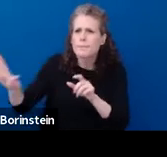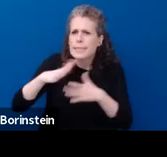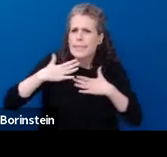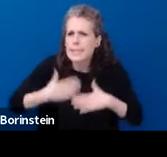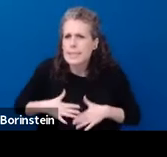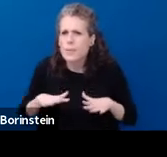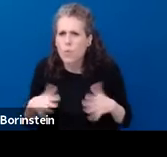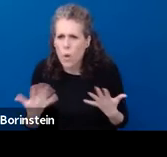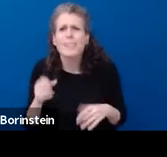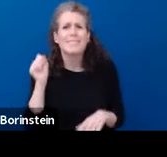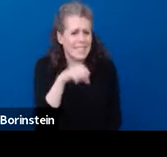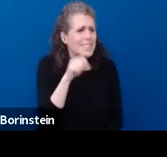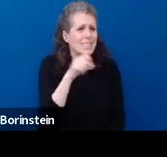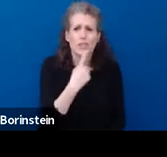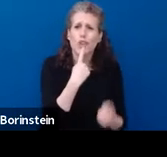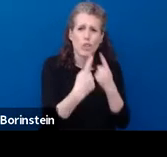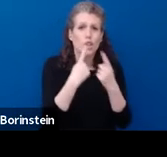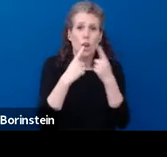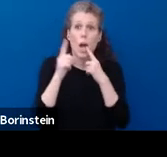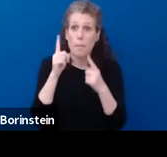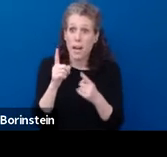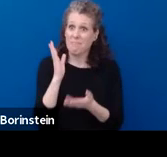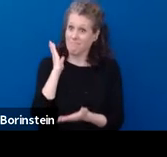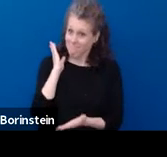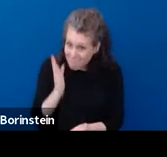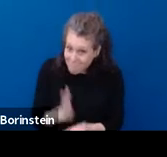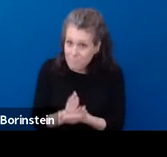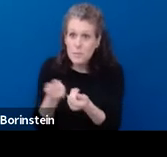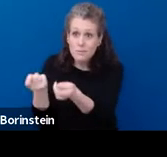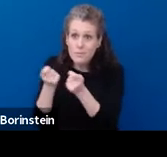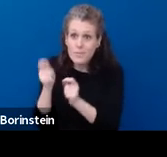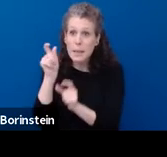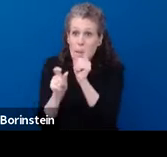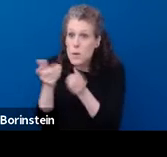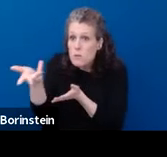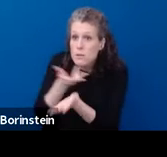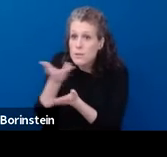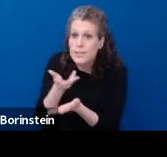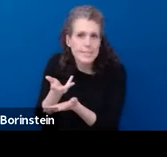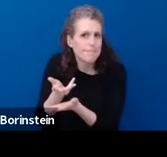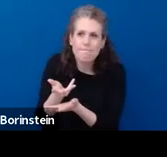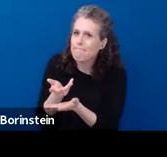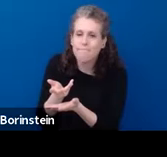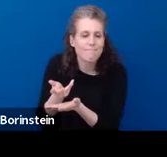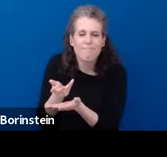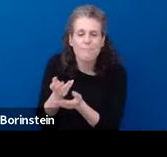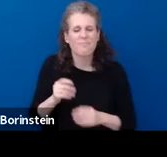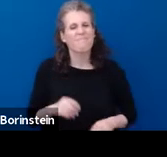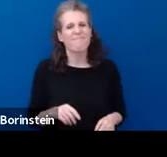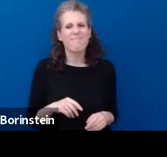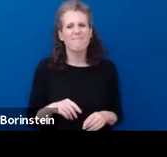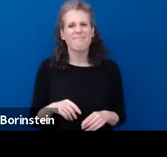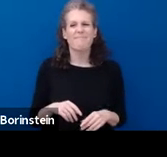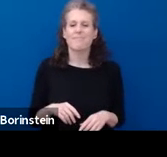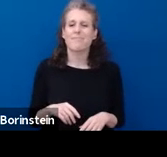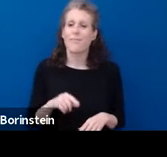rarely time enough to really engage with people at all. And this has been something